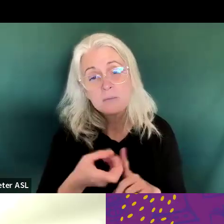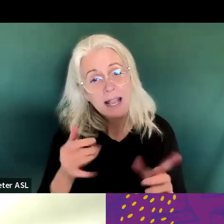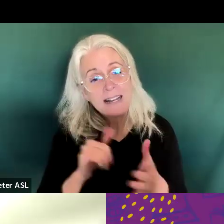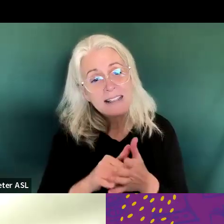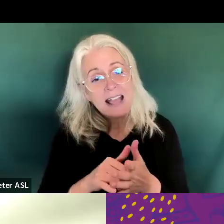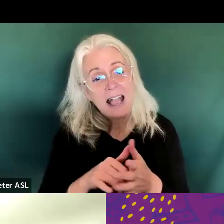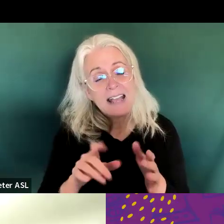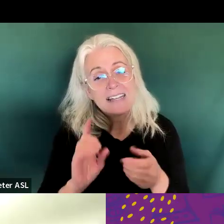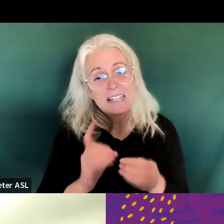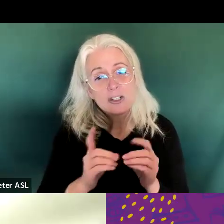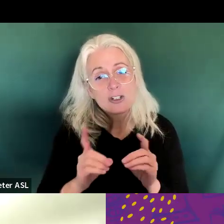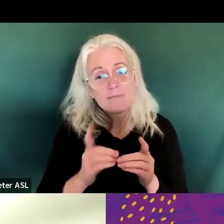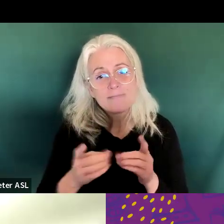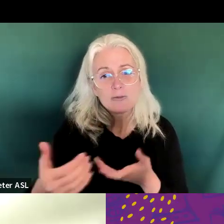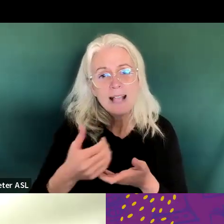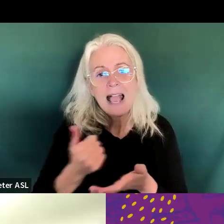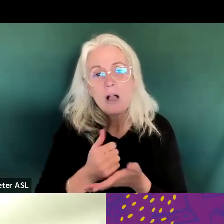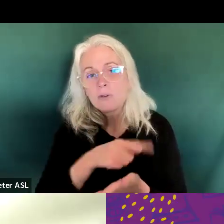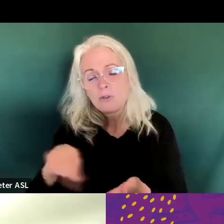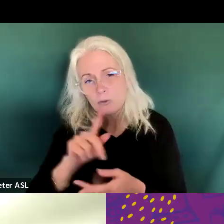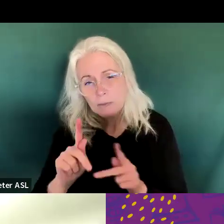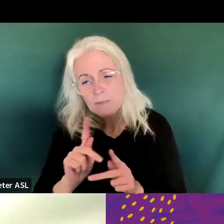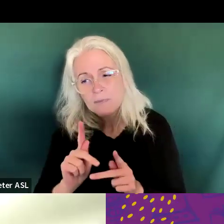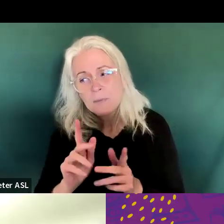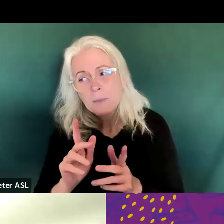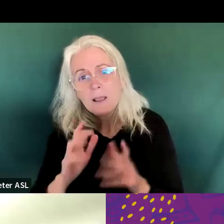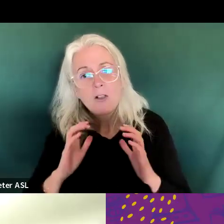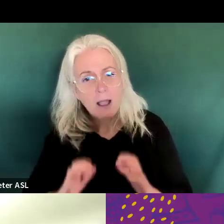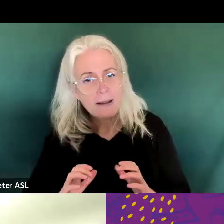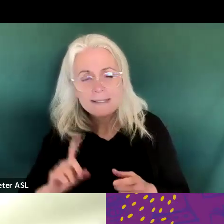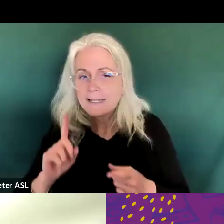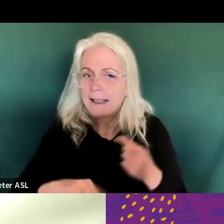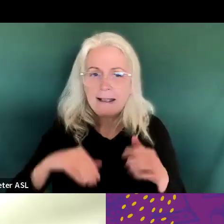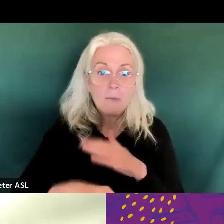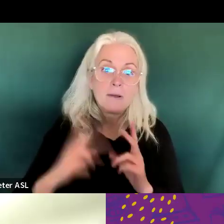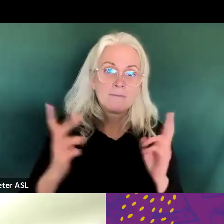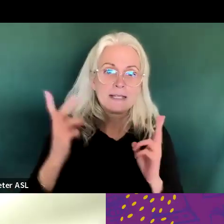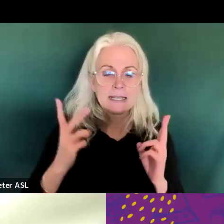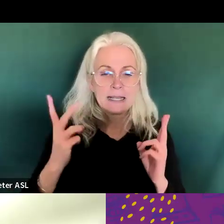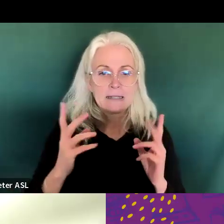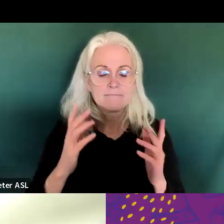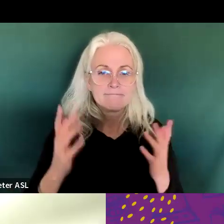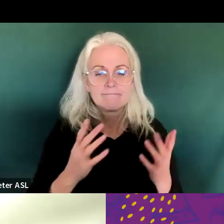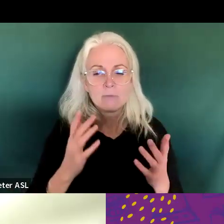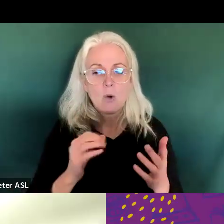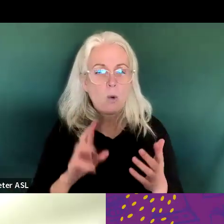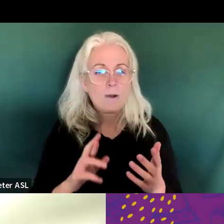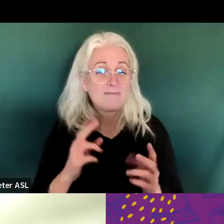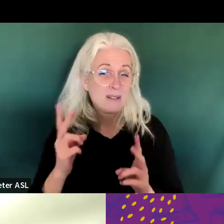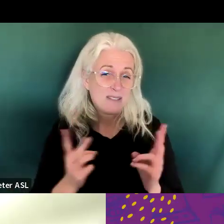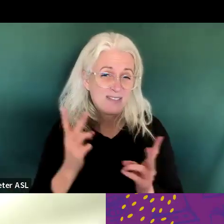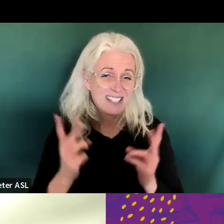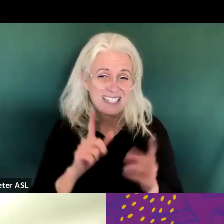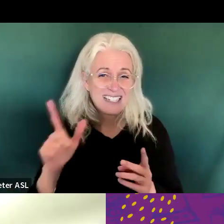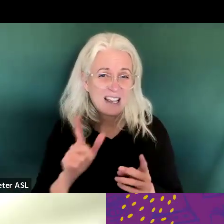digital collection really helps those patrons of ours that are not able to visit a library branch, or where visiting a library branch is just